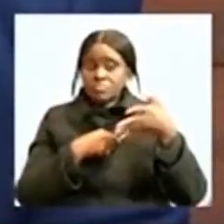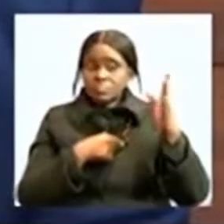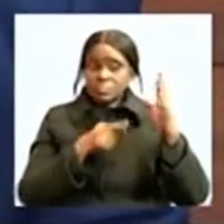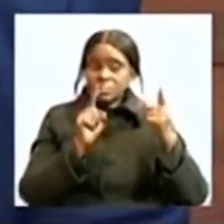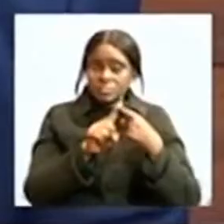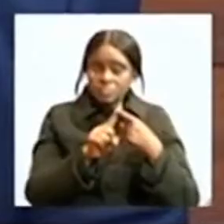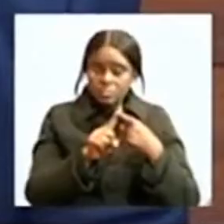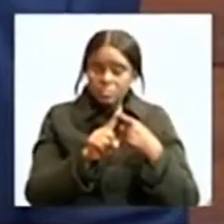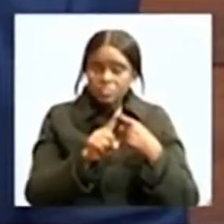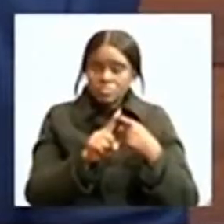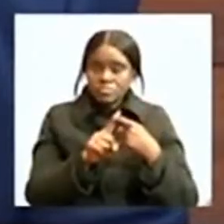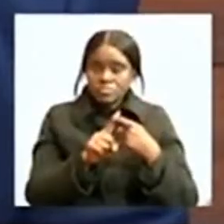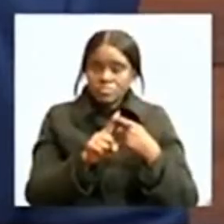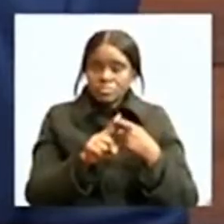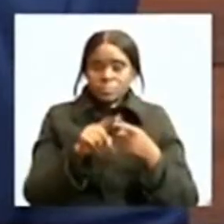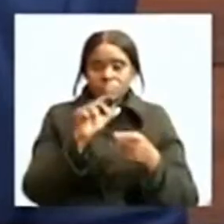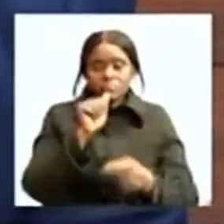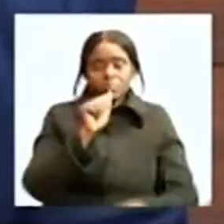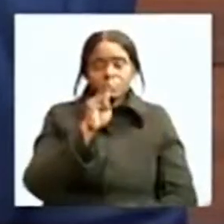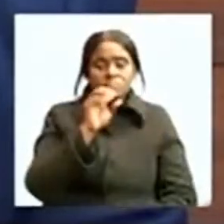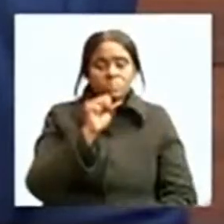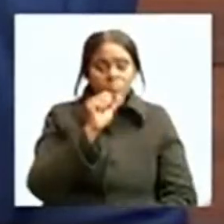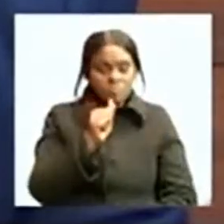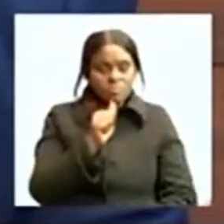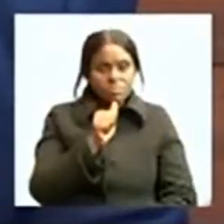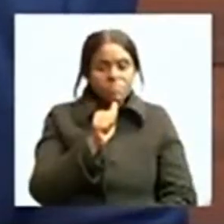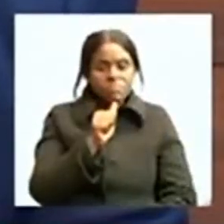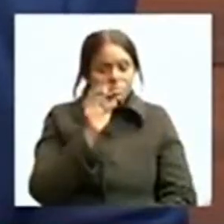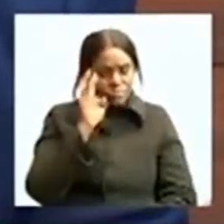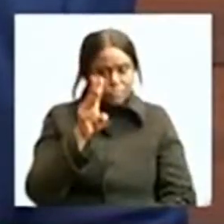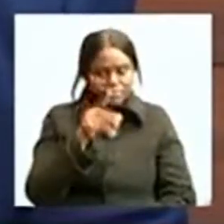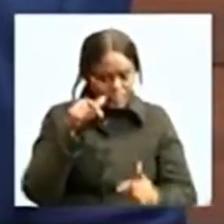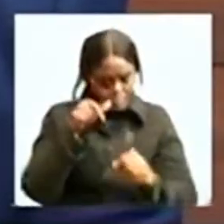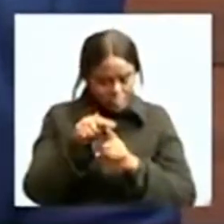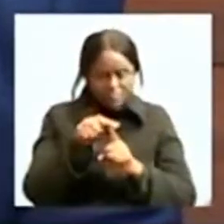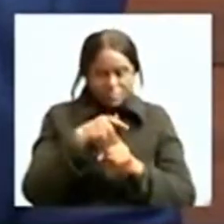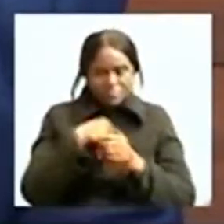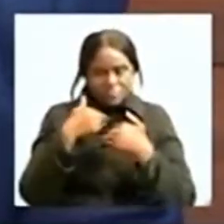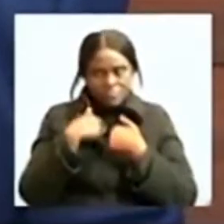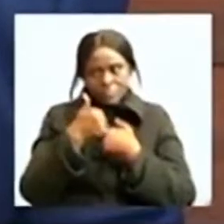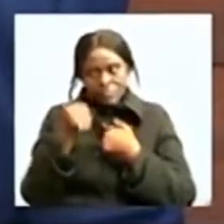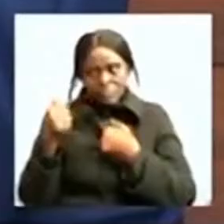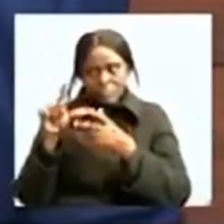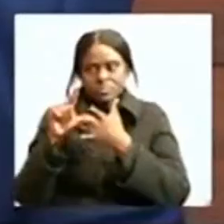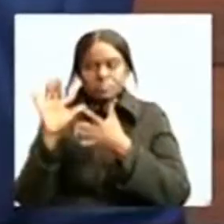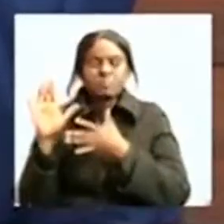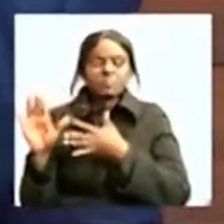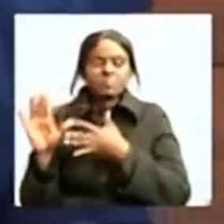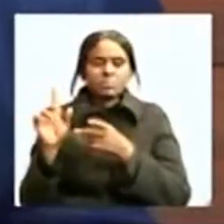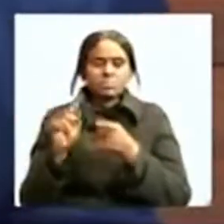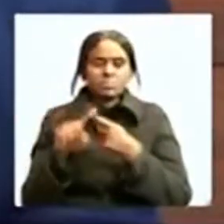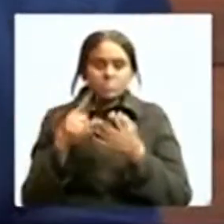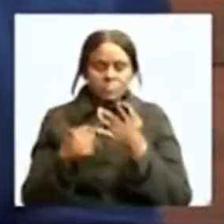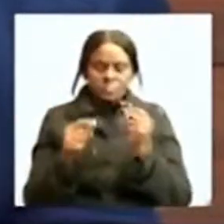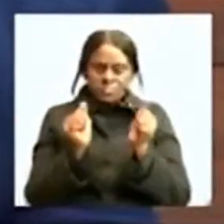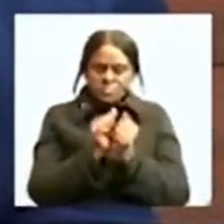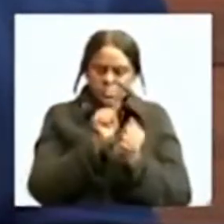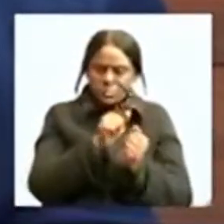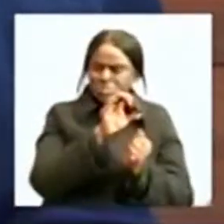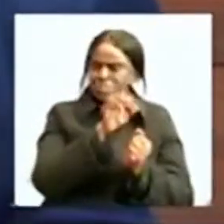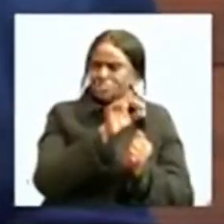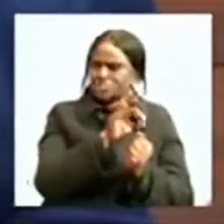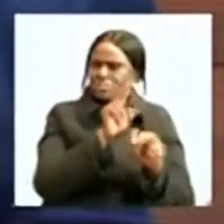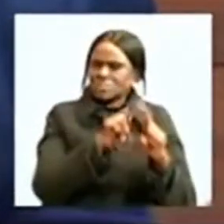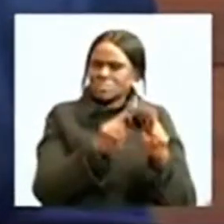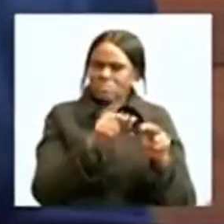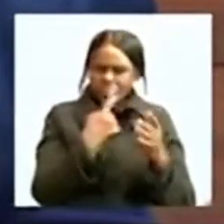to maybe ABSA, they will detect that I have a pending loan. But with CDF,